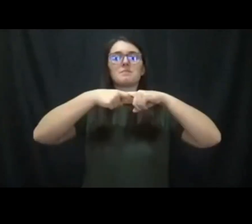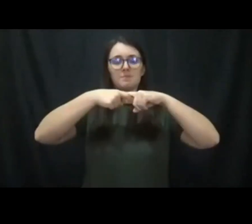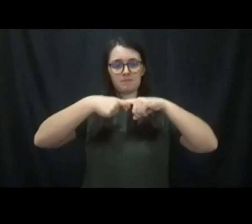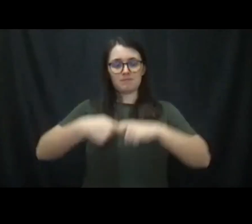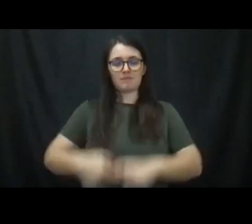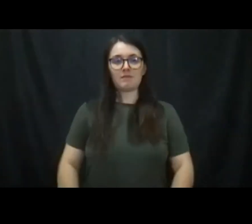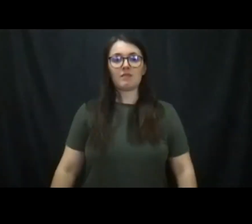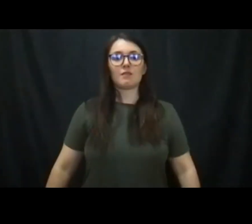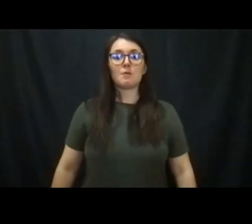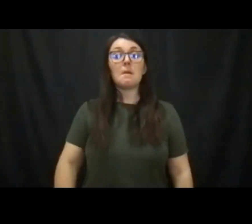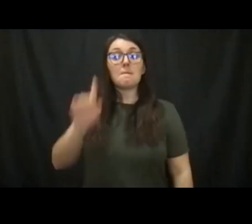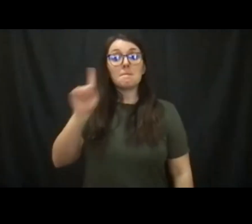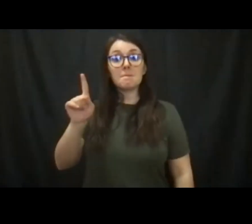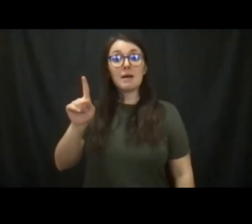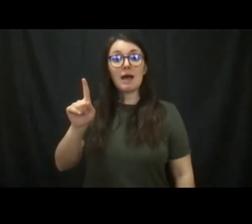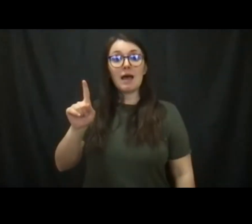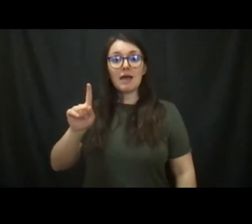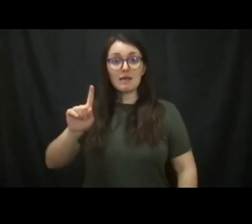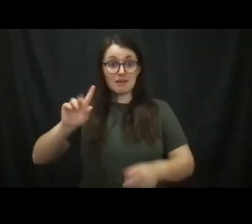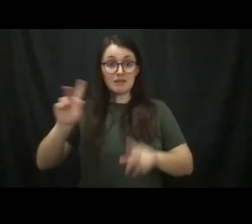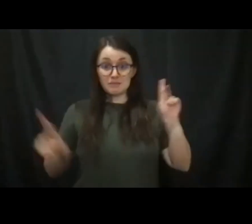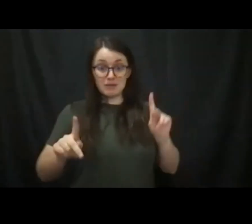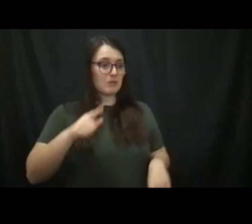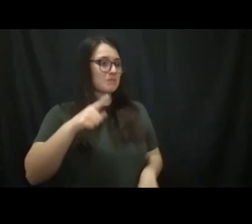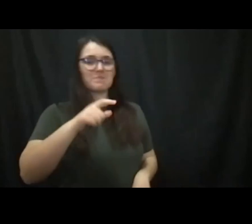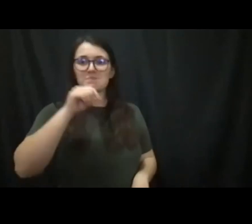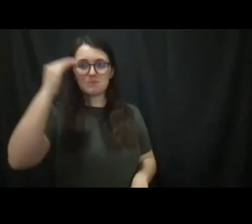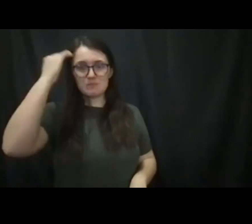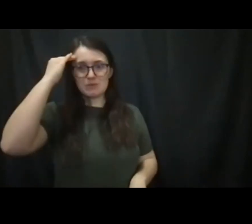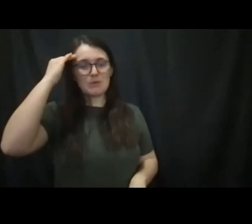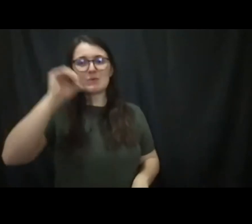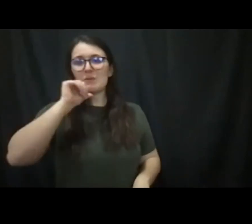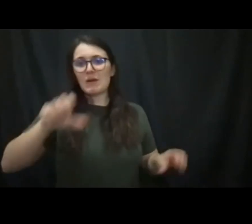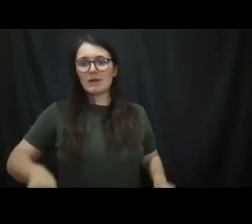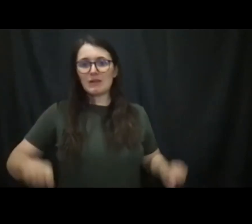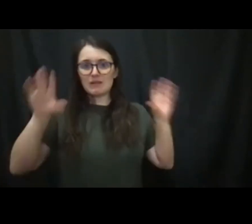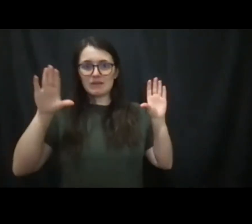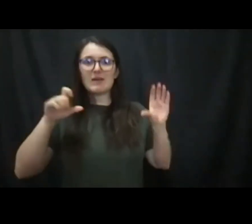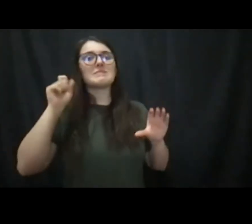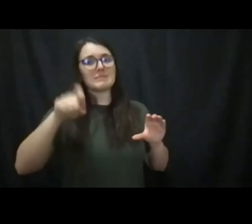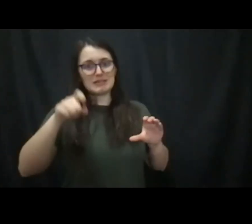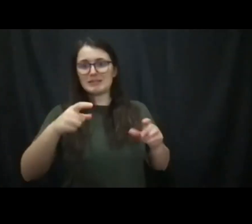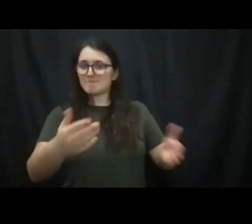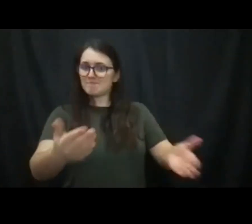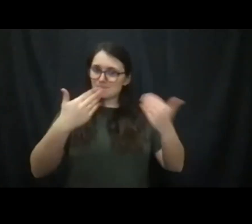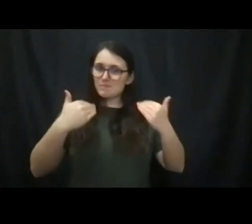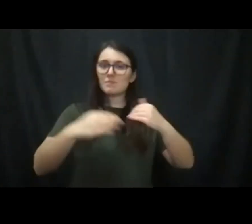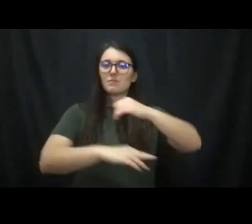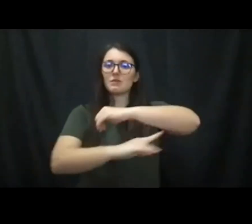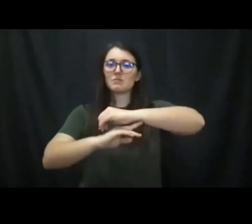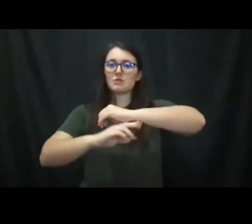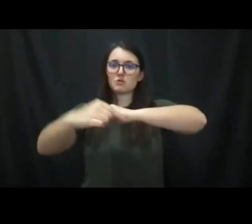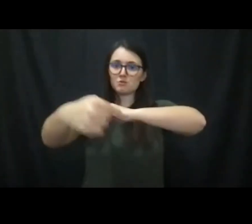But Humphrey's friends wouldn't give up. They knew they had to get him past that little bridge. If they didn't, he would die